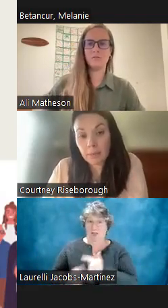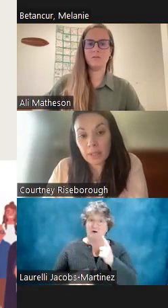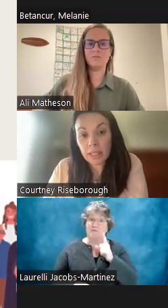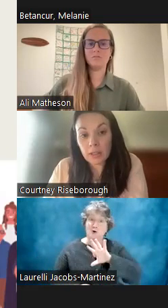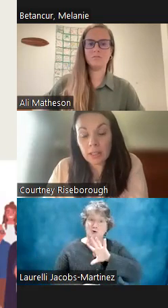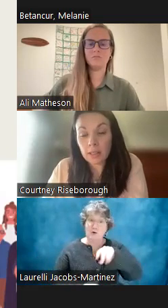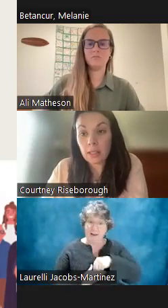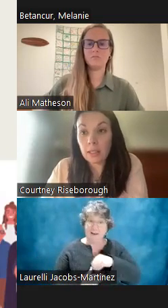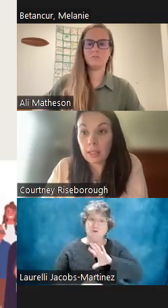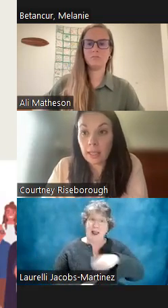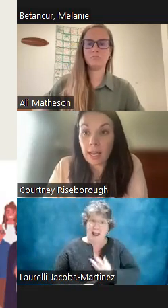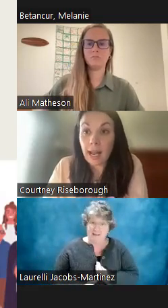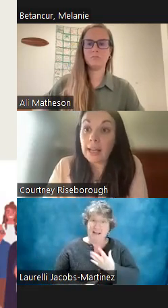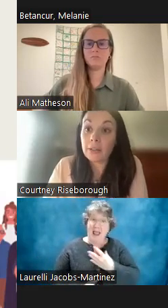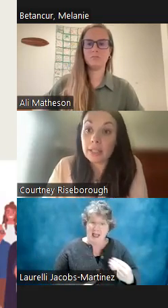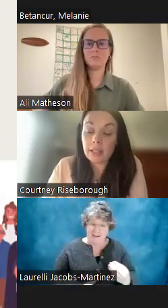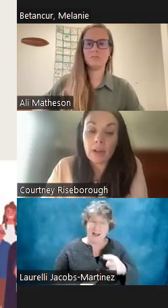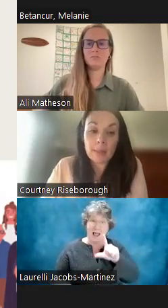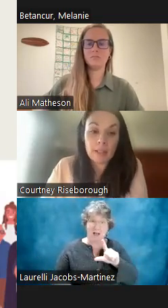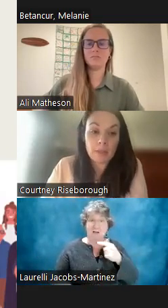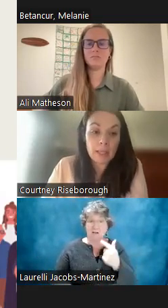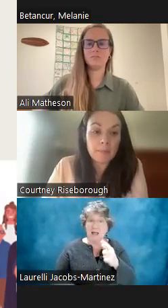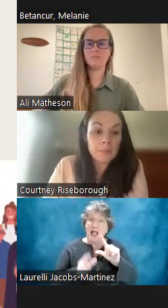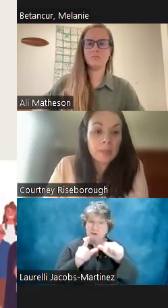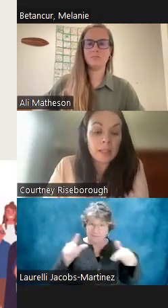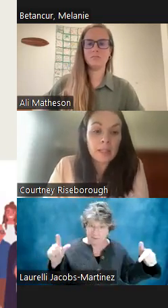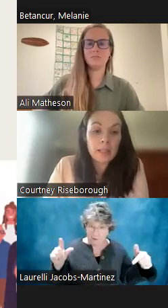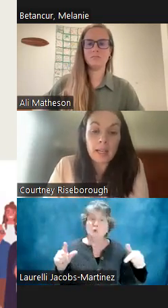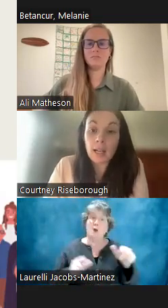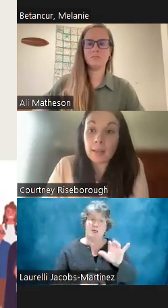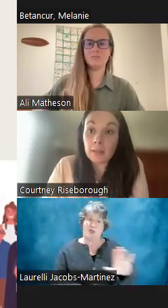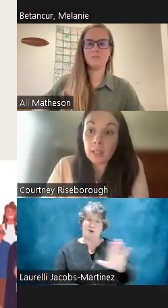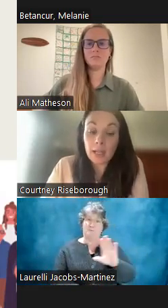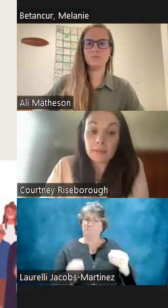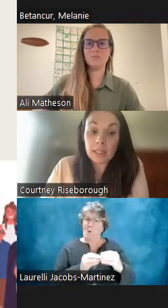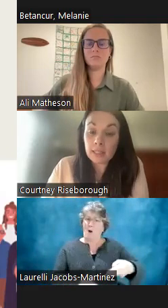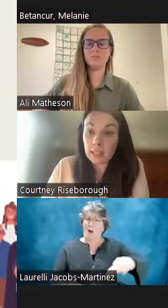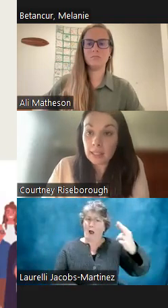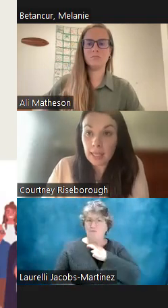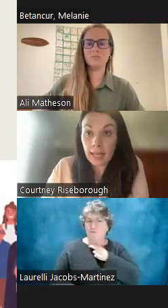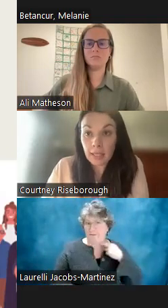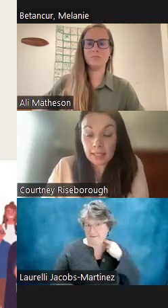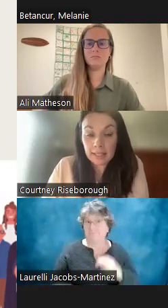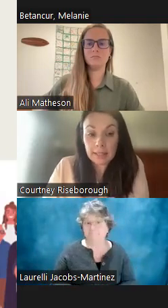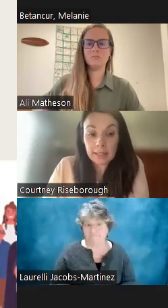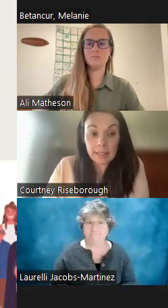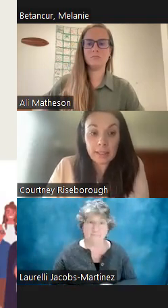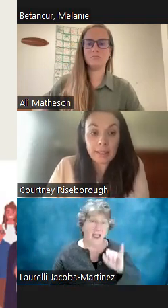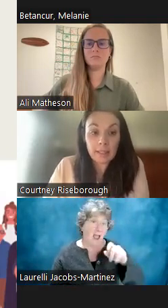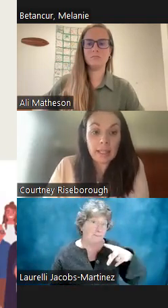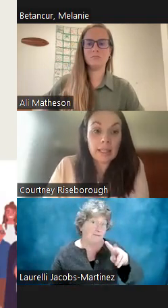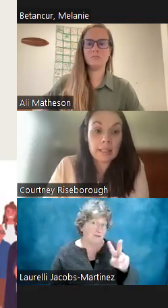LGBTQIA+ population, they are at higher risk of IPV. IPV often starts in